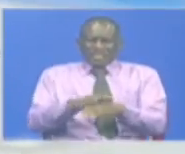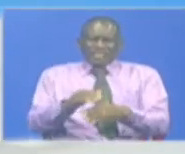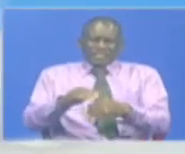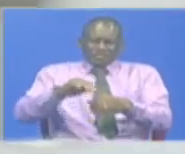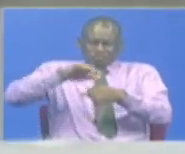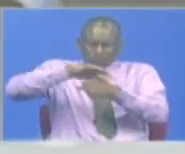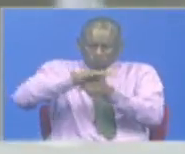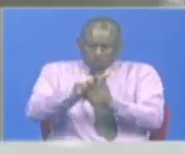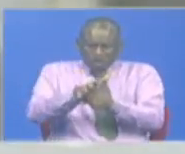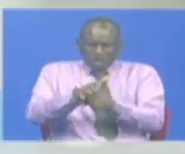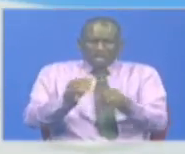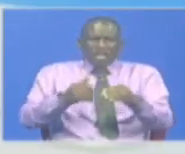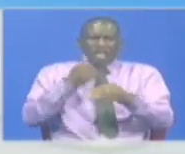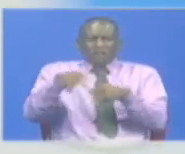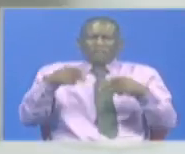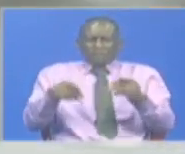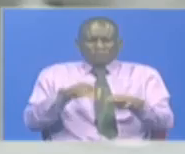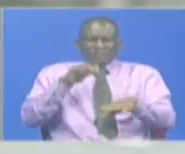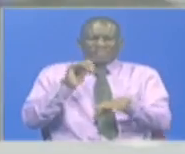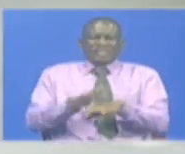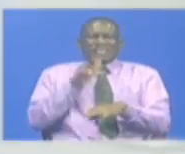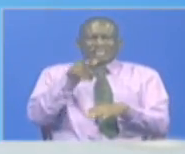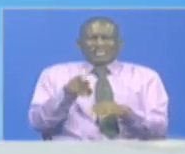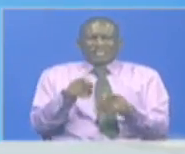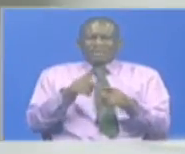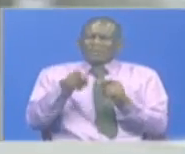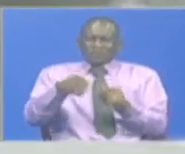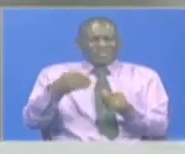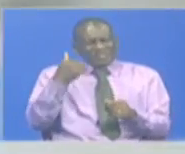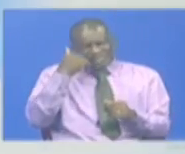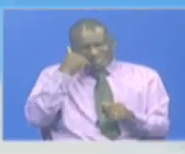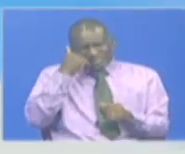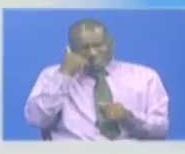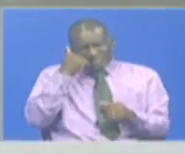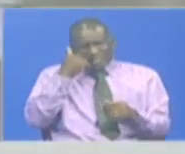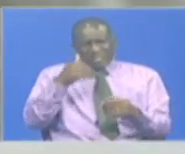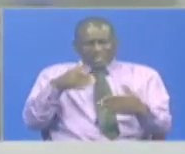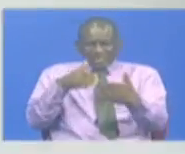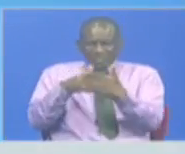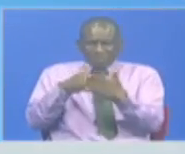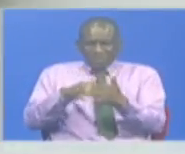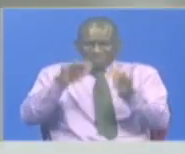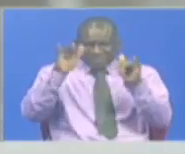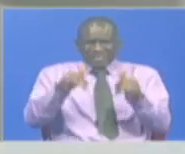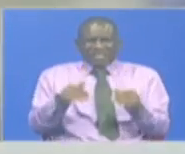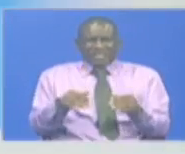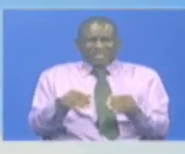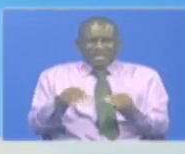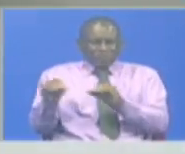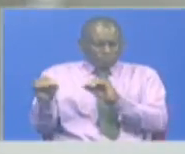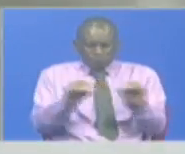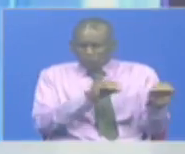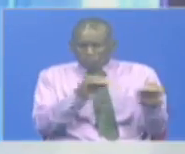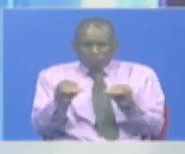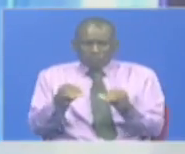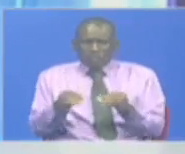COVID-19. But with the fluid novel of this disease, the boundaries remain an ever-shifting